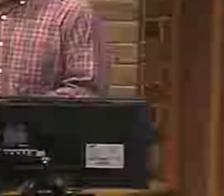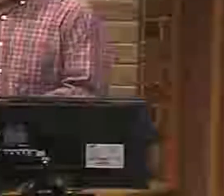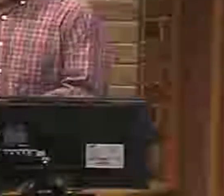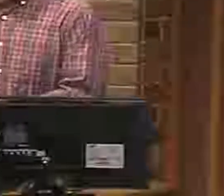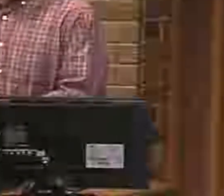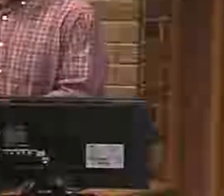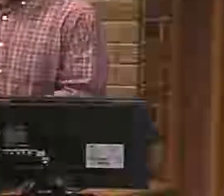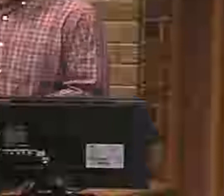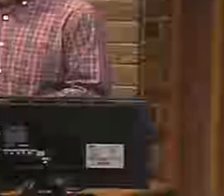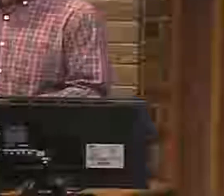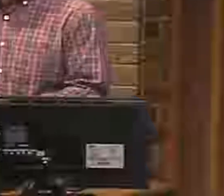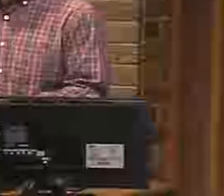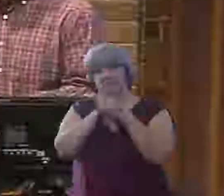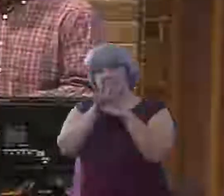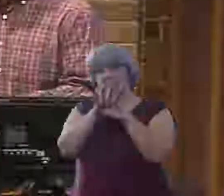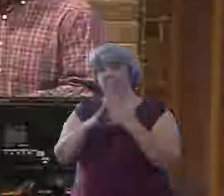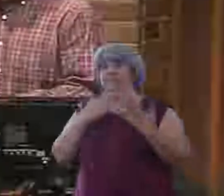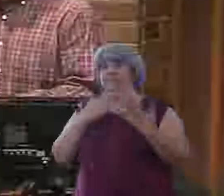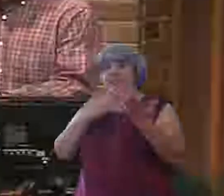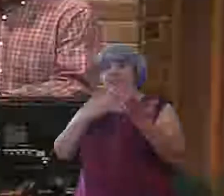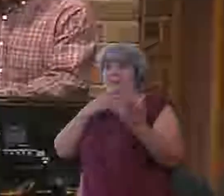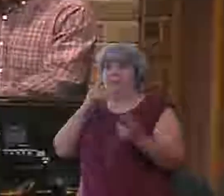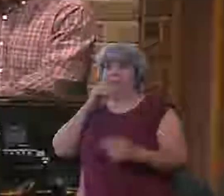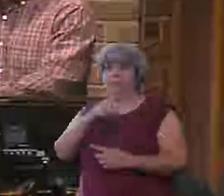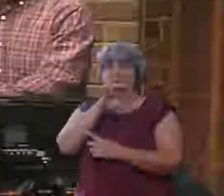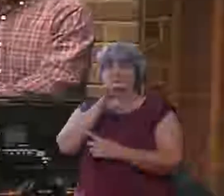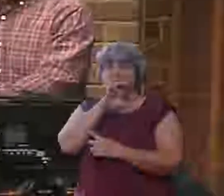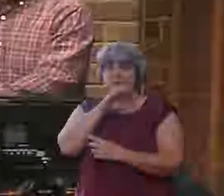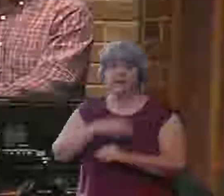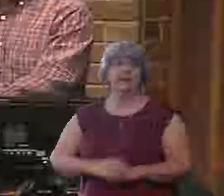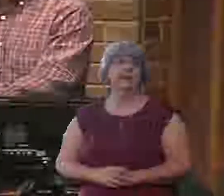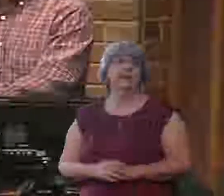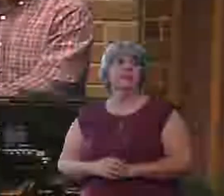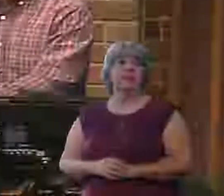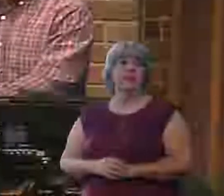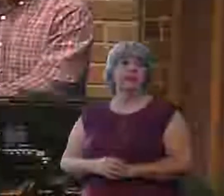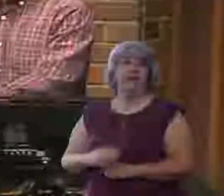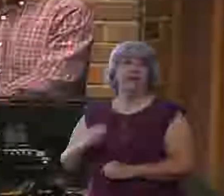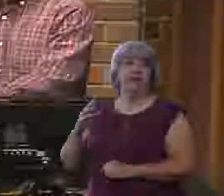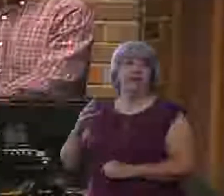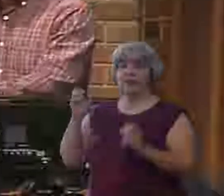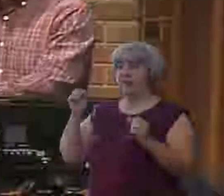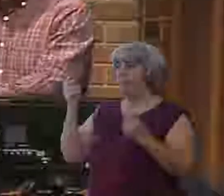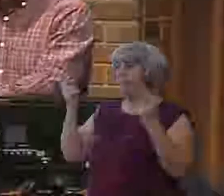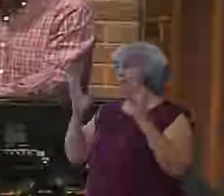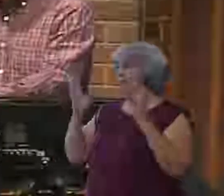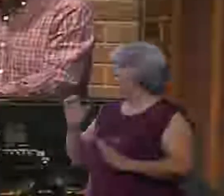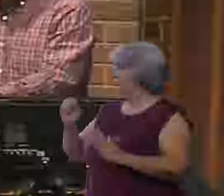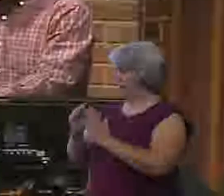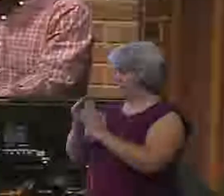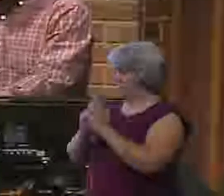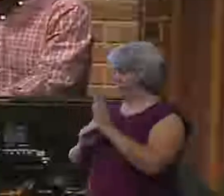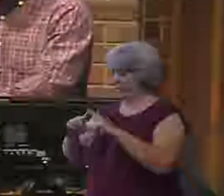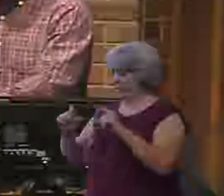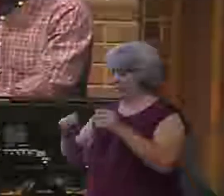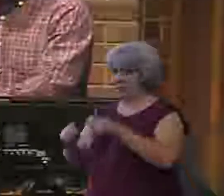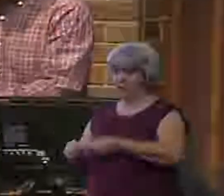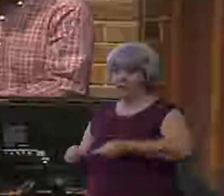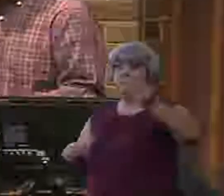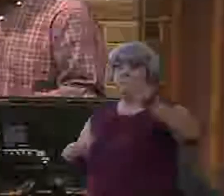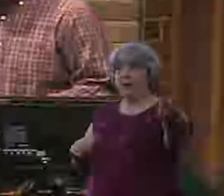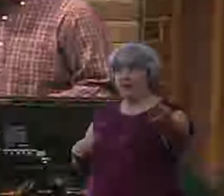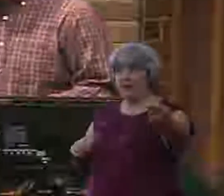cards on the backs of the pew in front of you. Pass those towards the center aisles, and we'll have the ushers come down in just a few moments and collect those. And